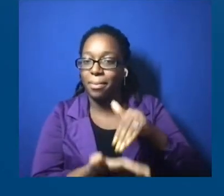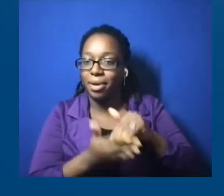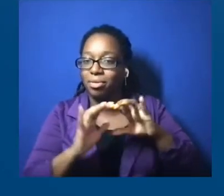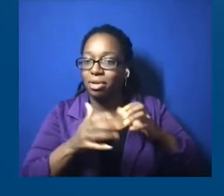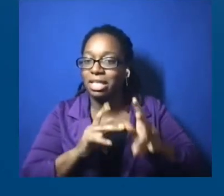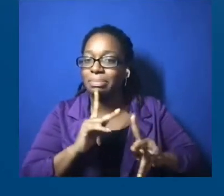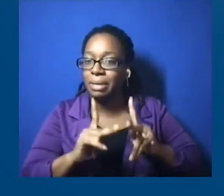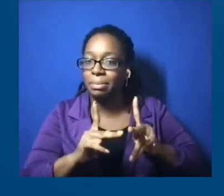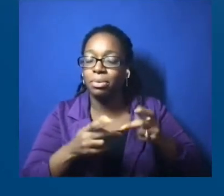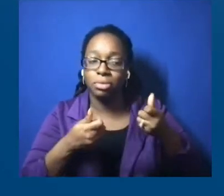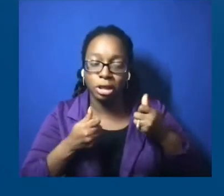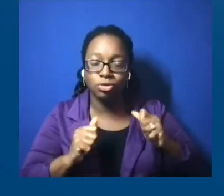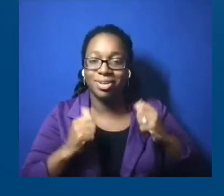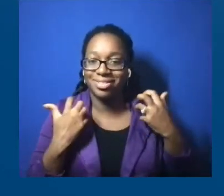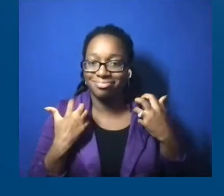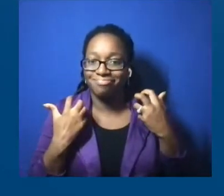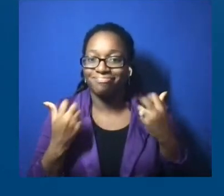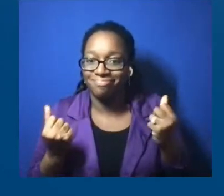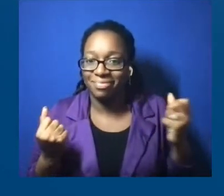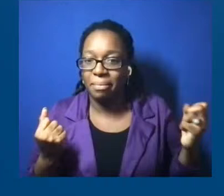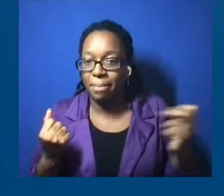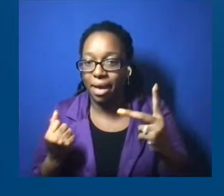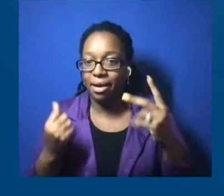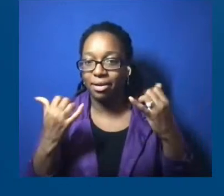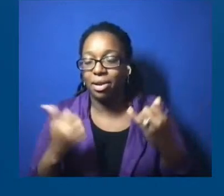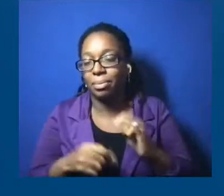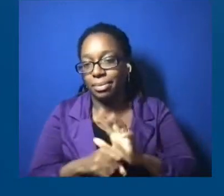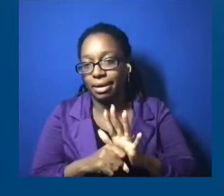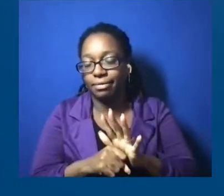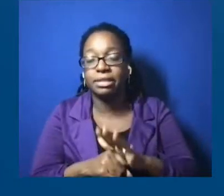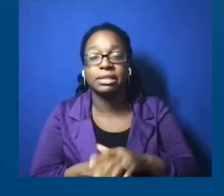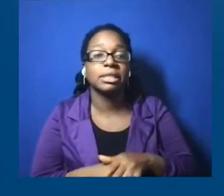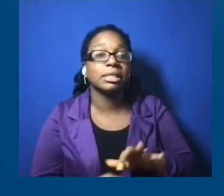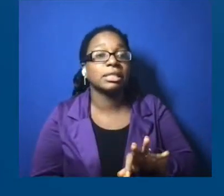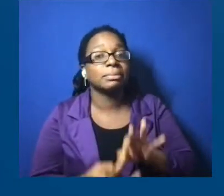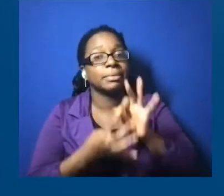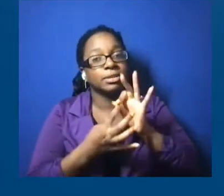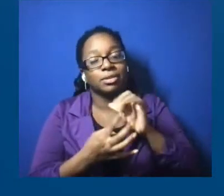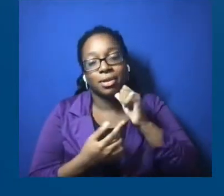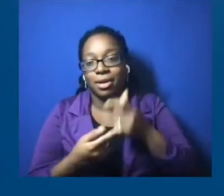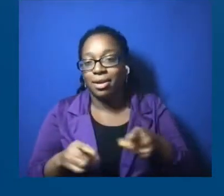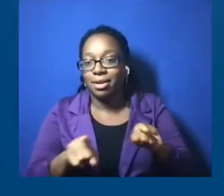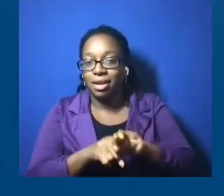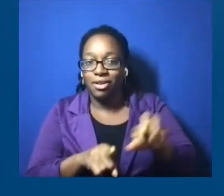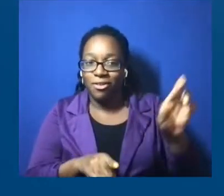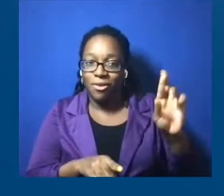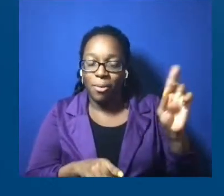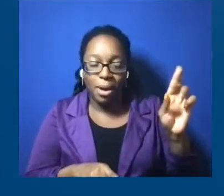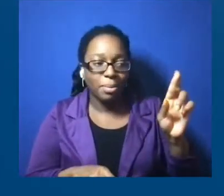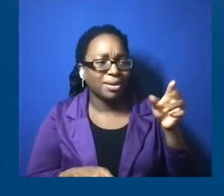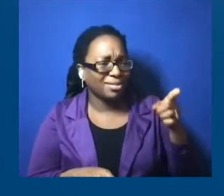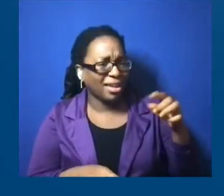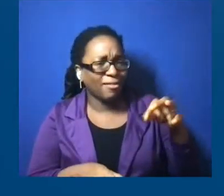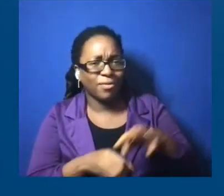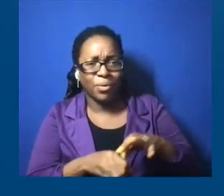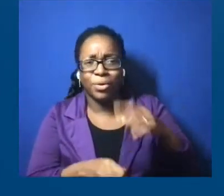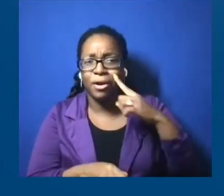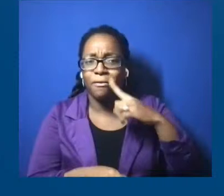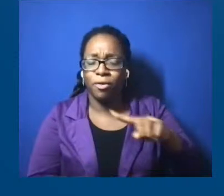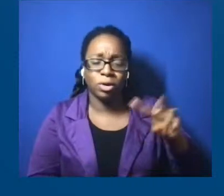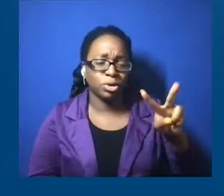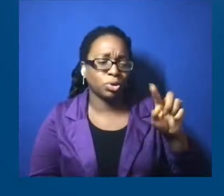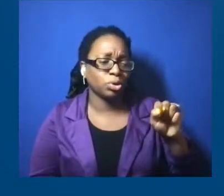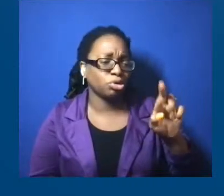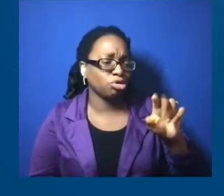from the pandemic, especially not the same Republican officials who voted for a $2 trillion tax cut that mainly benefit the